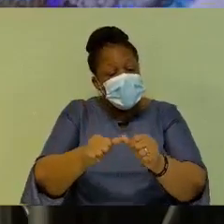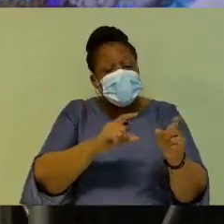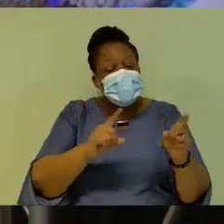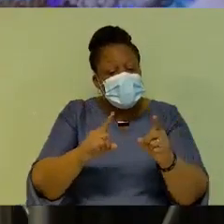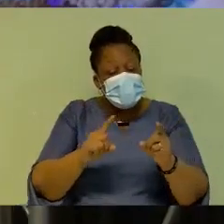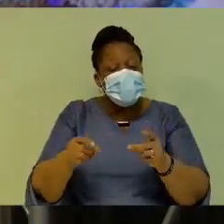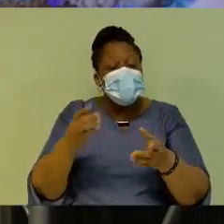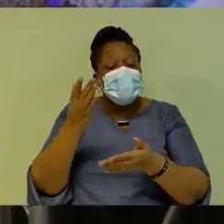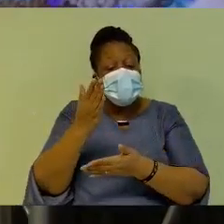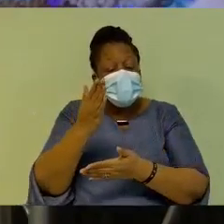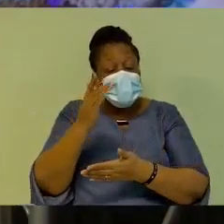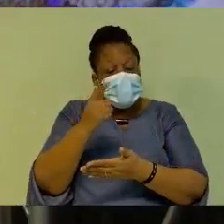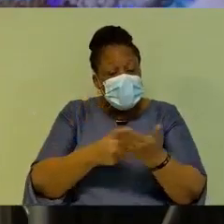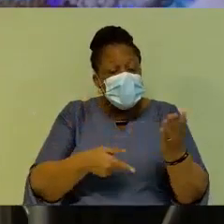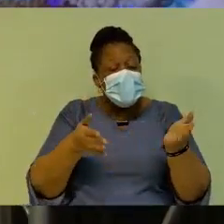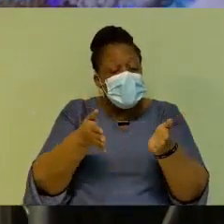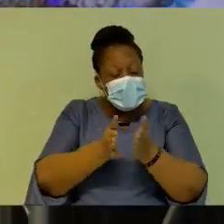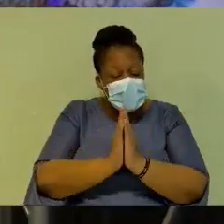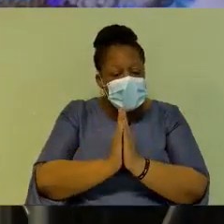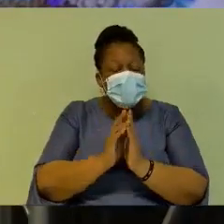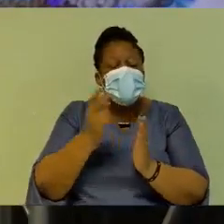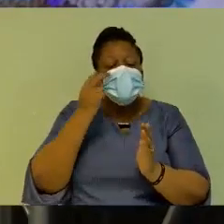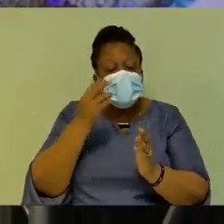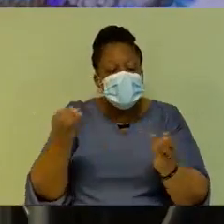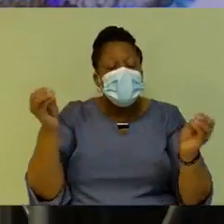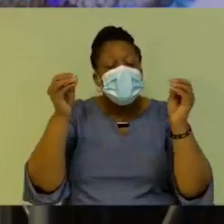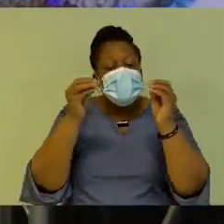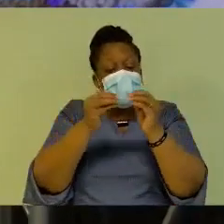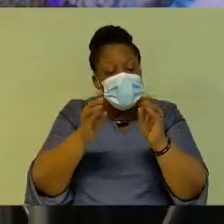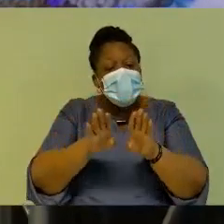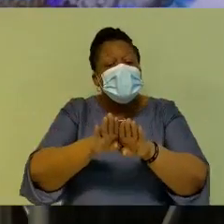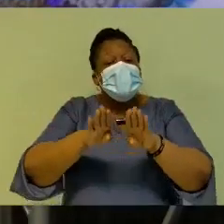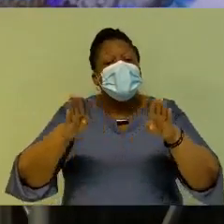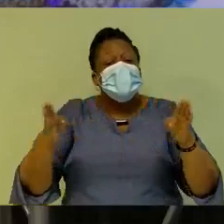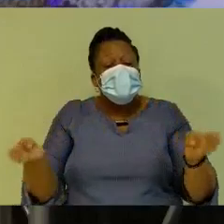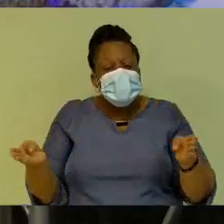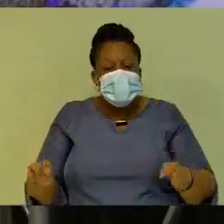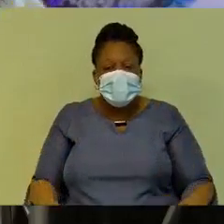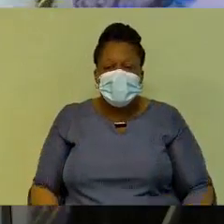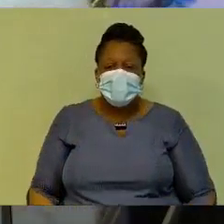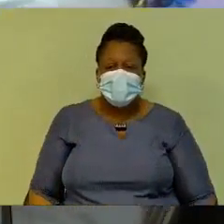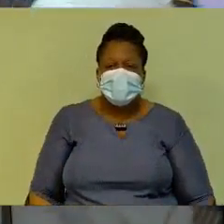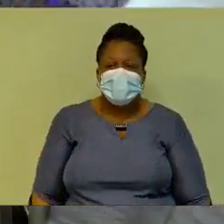the protocols that we ask, you would see further relaxation. Thank you very much.